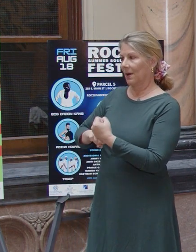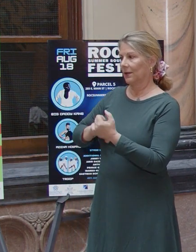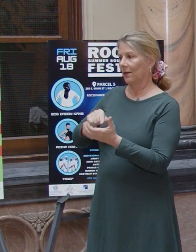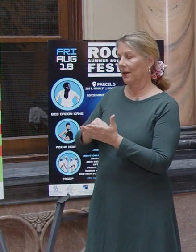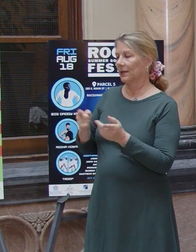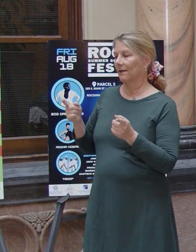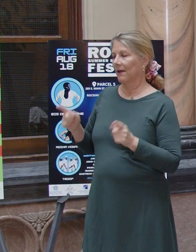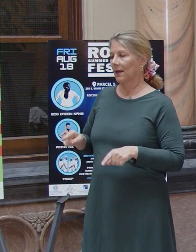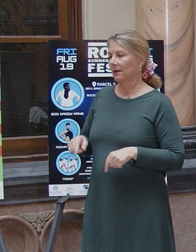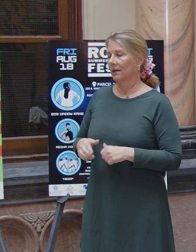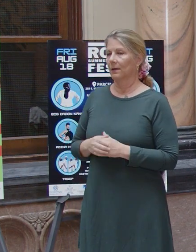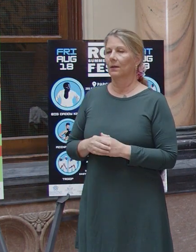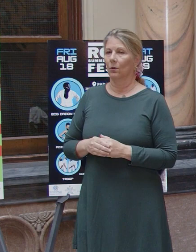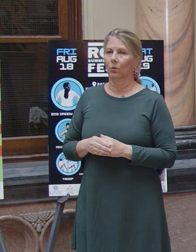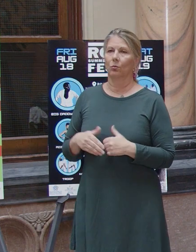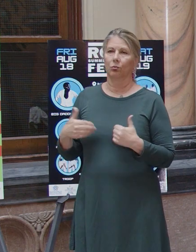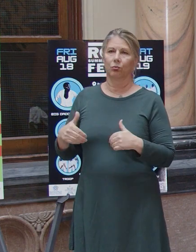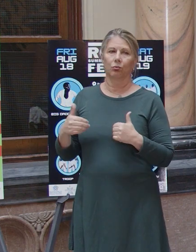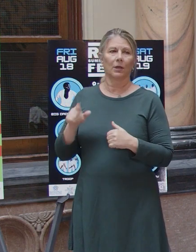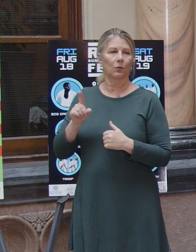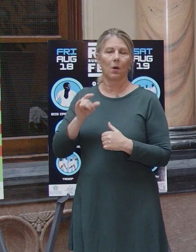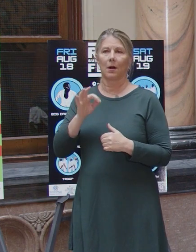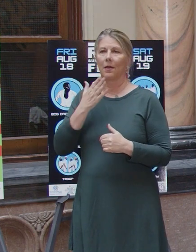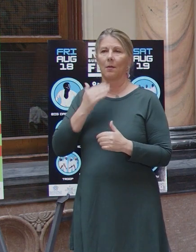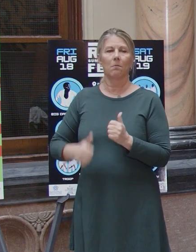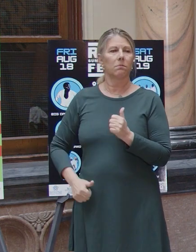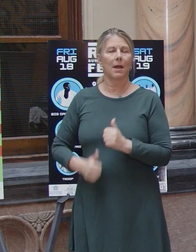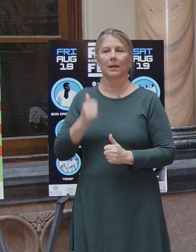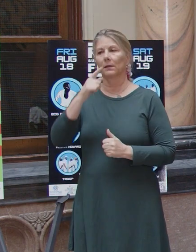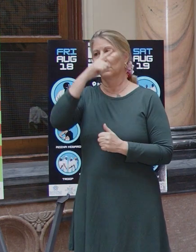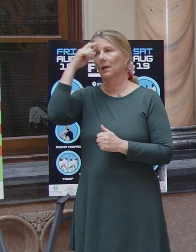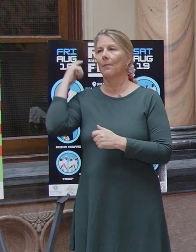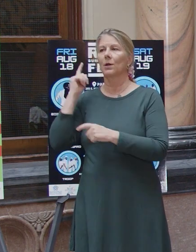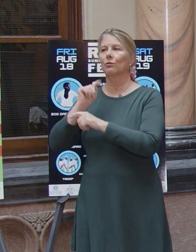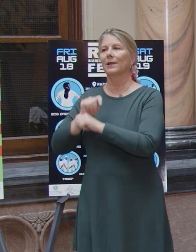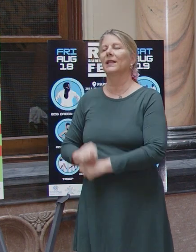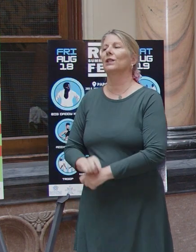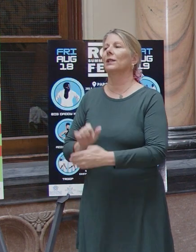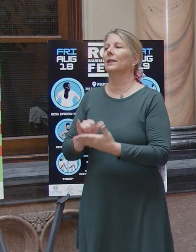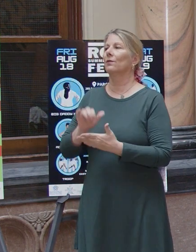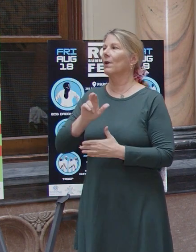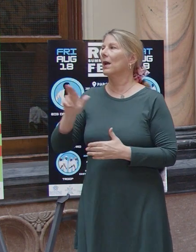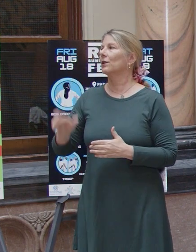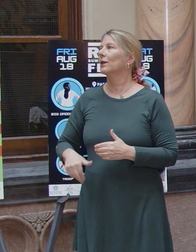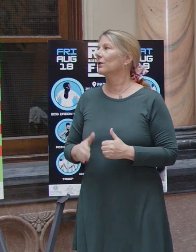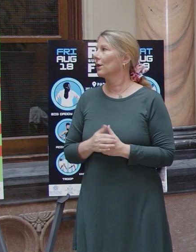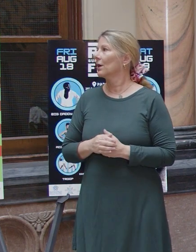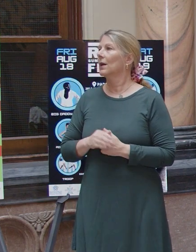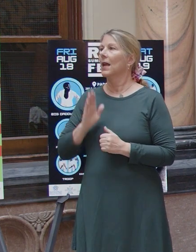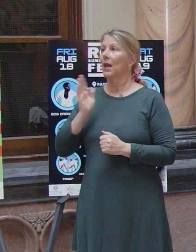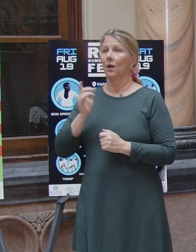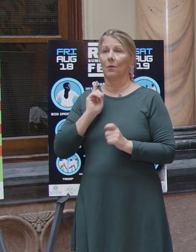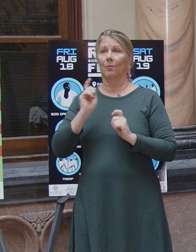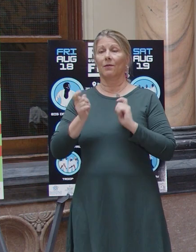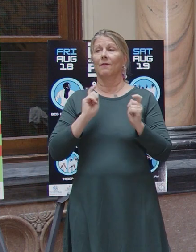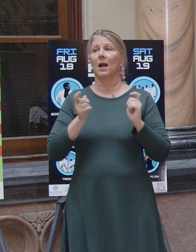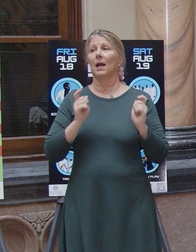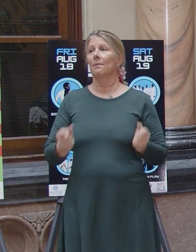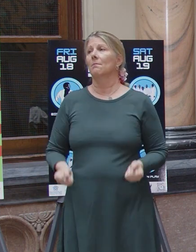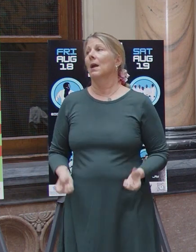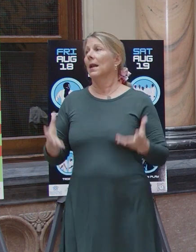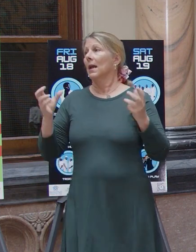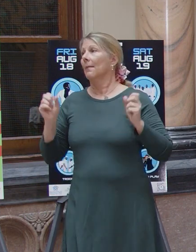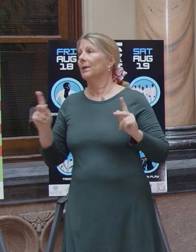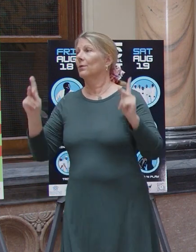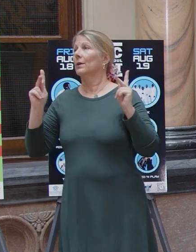that it's one of the best summer traditions in Rochester, as it will provide multiple opportunities to enjoy great music